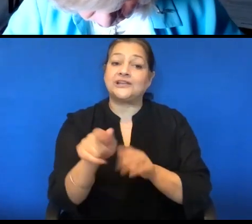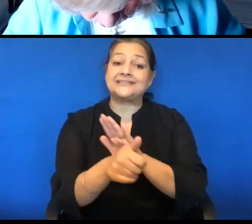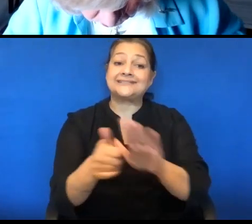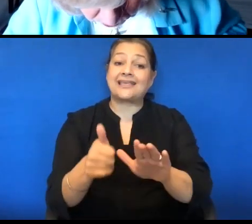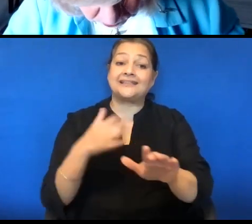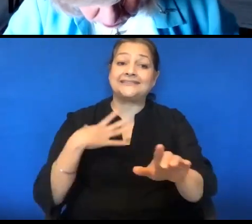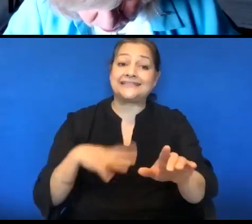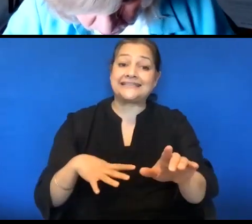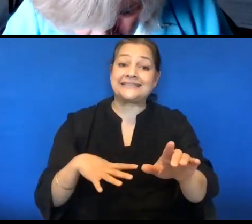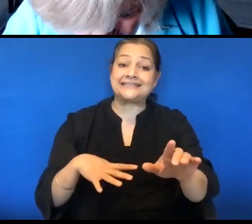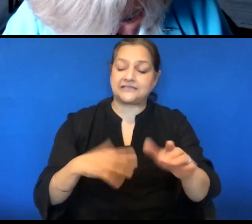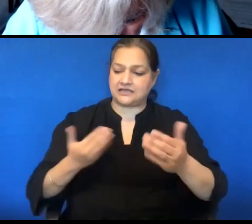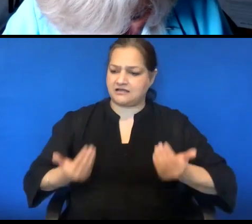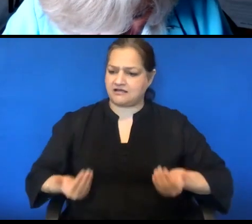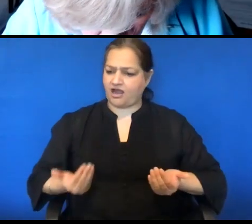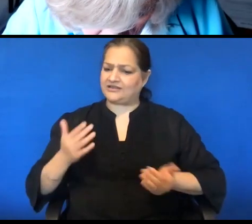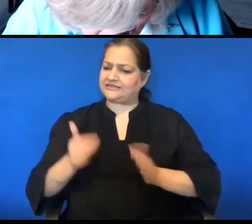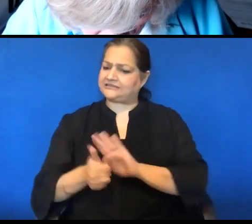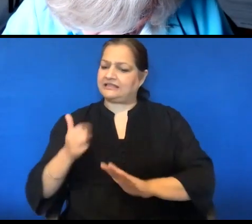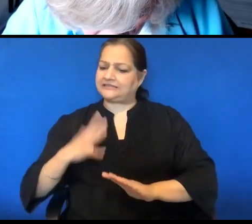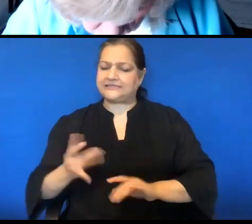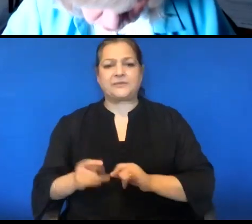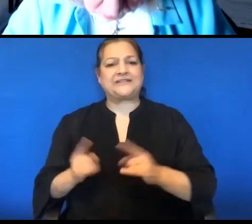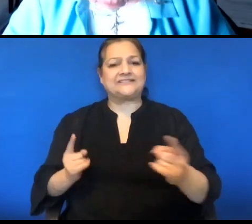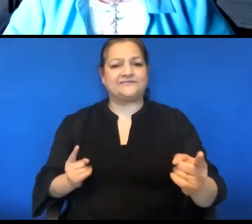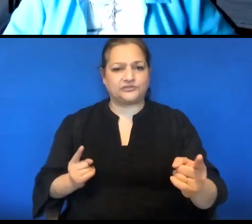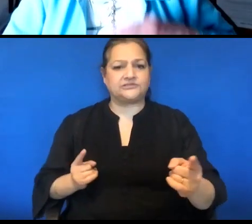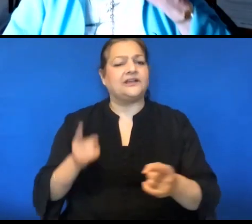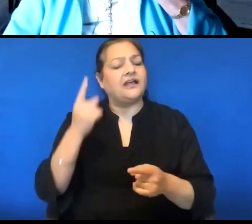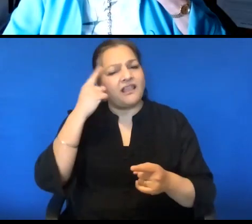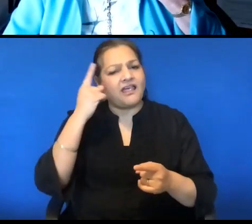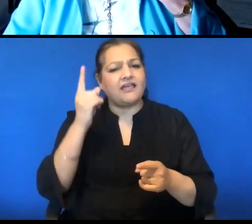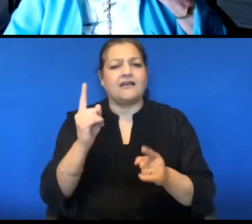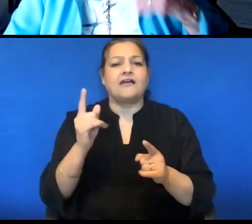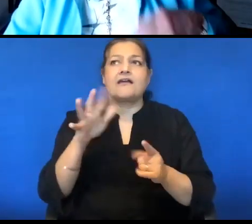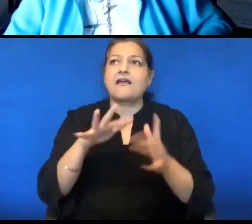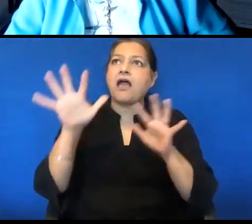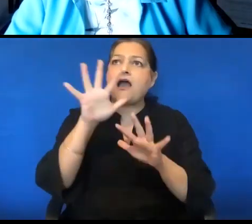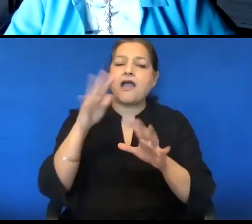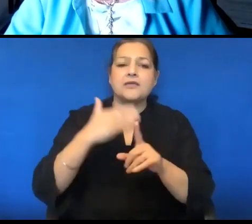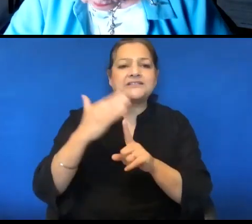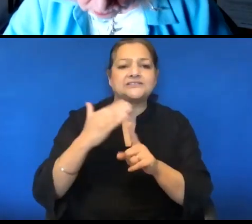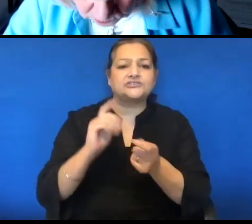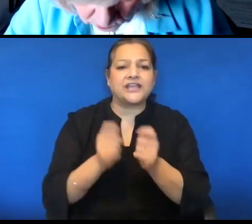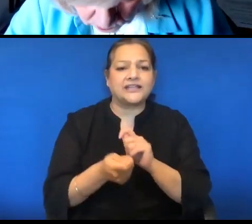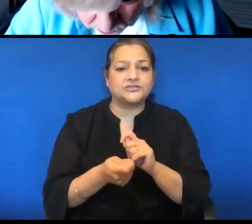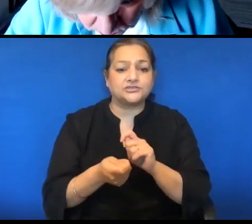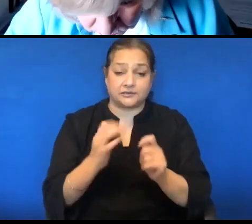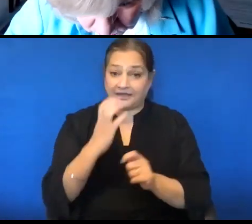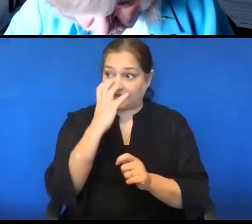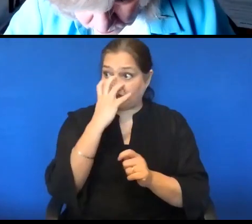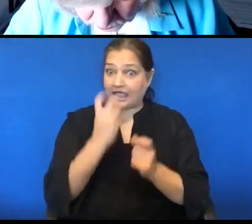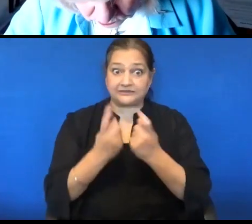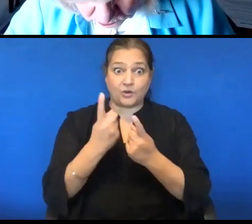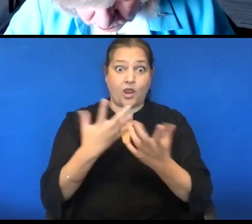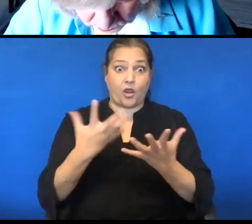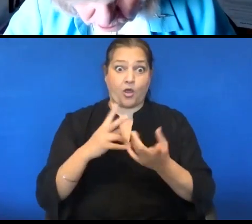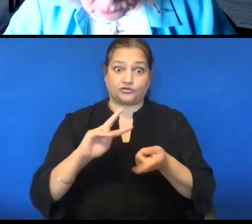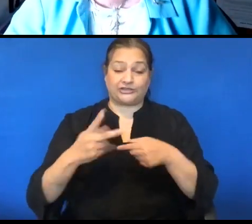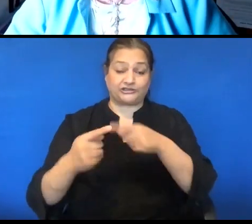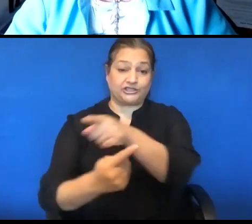climate change. So, you know, we're going to have to replace lots of gas boilers. We're going to have